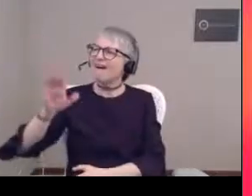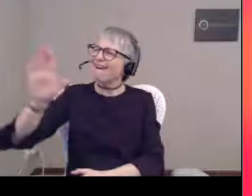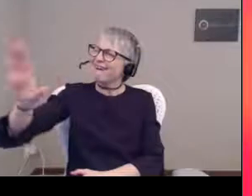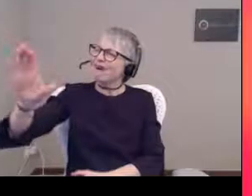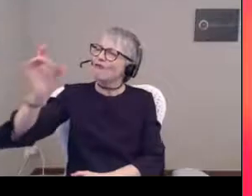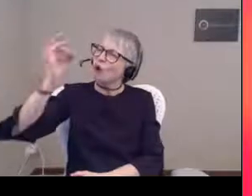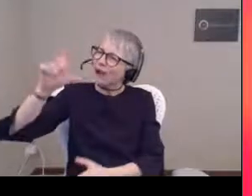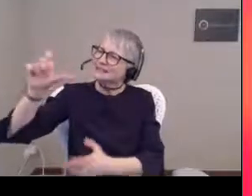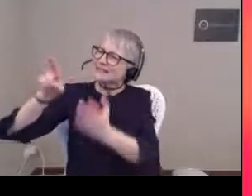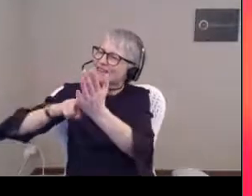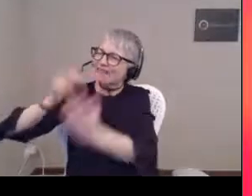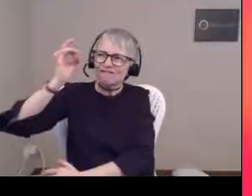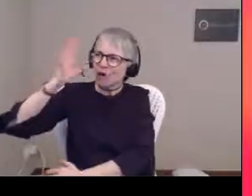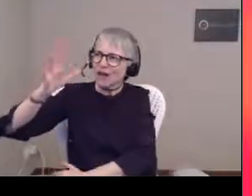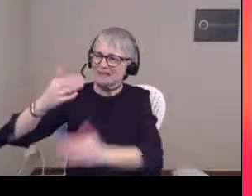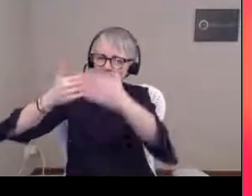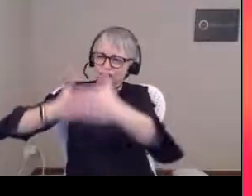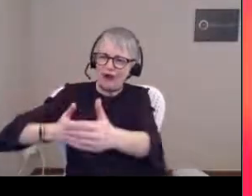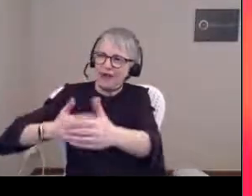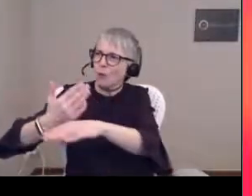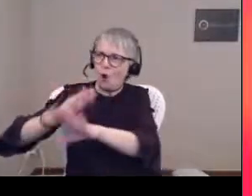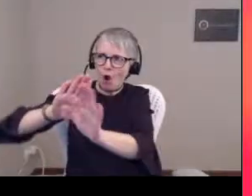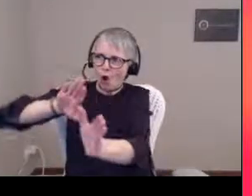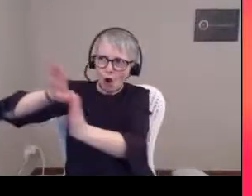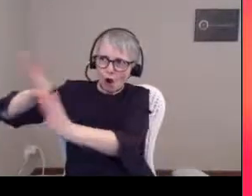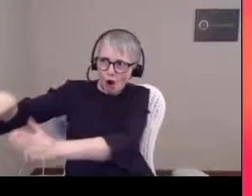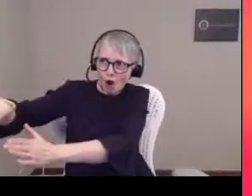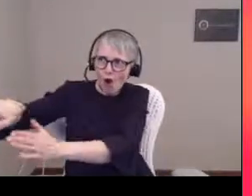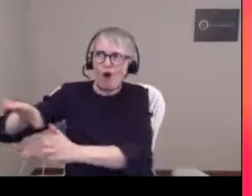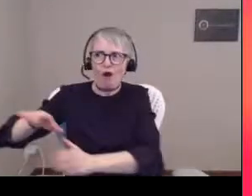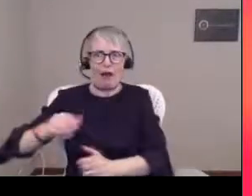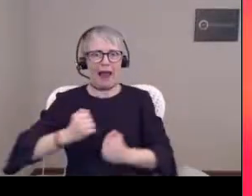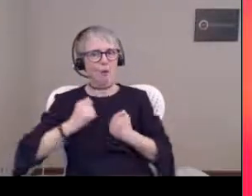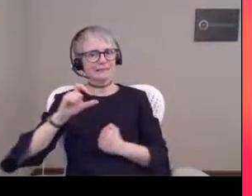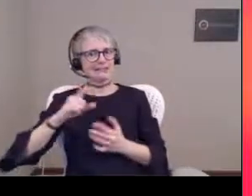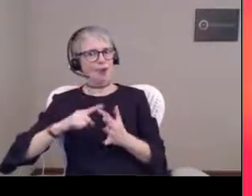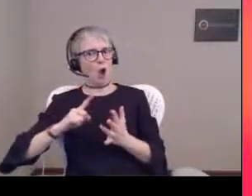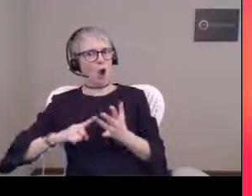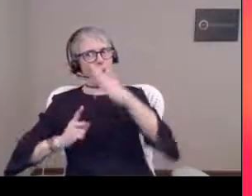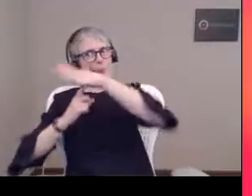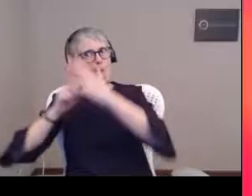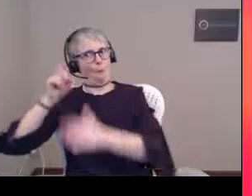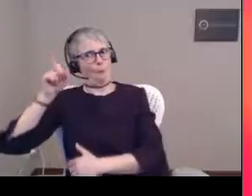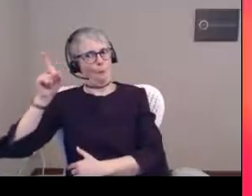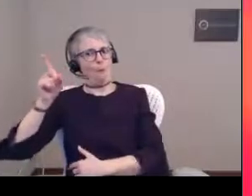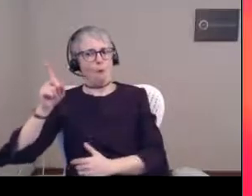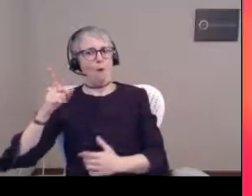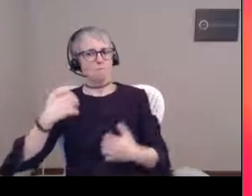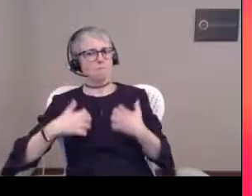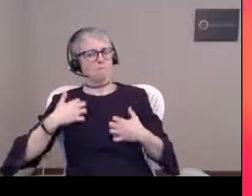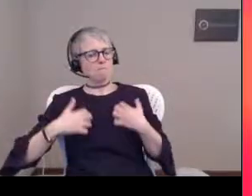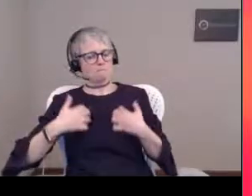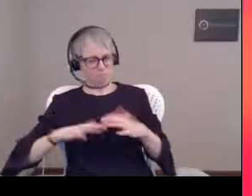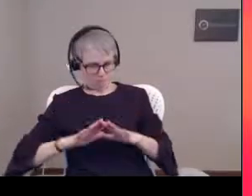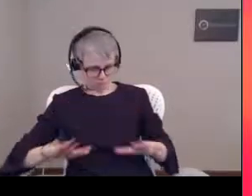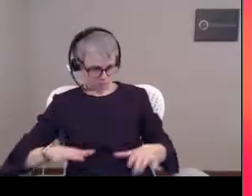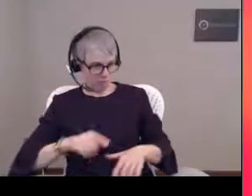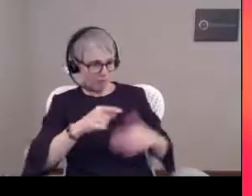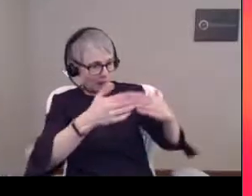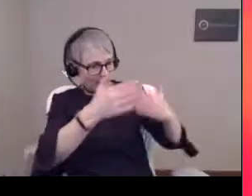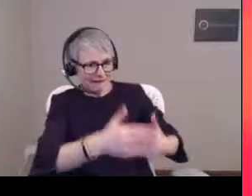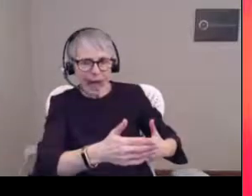was a massive initiative from our CEO, who is very passionate about it. So we shouldn't be judging people who have got gaps on their CV, because they could offer the company